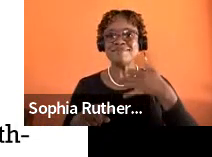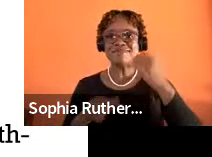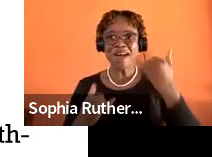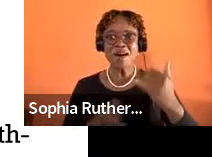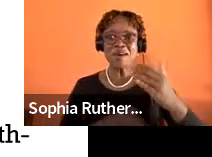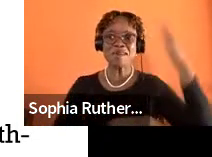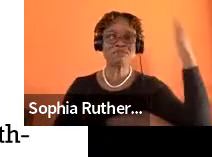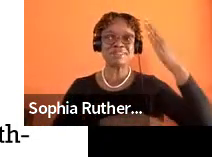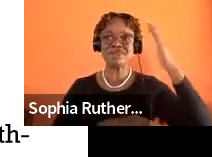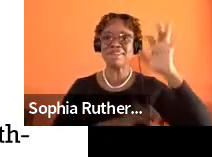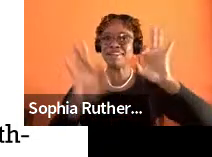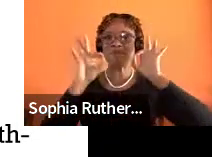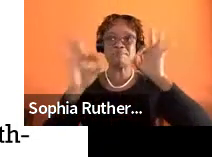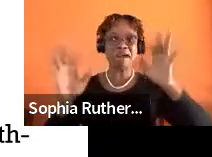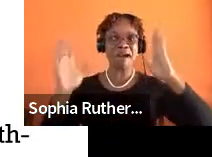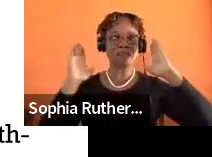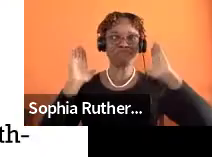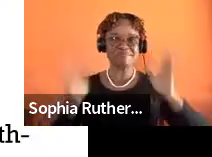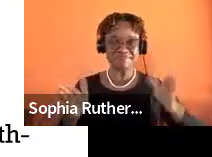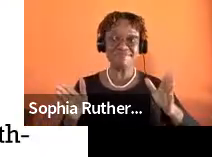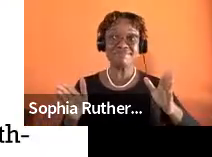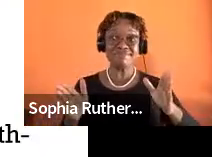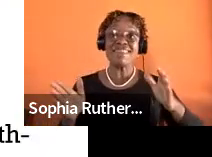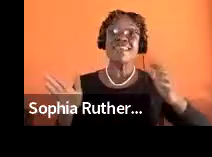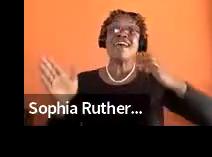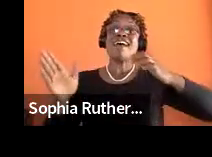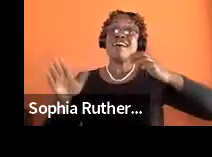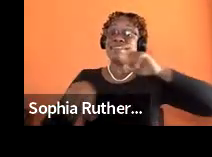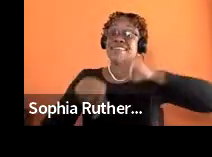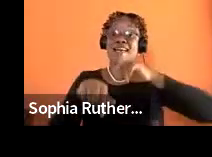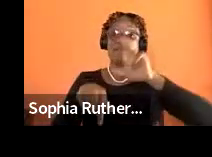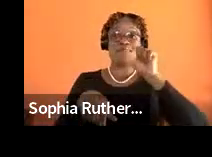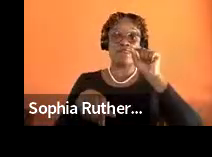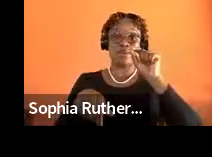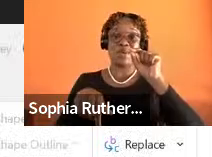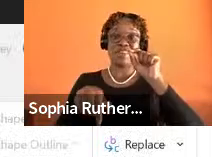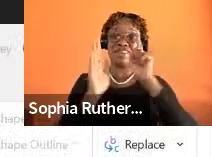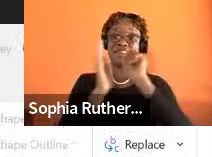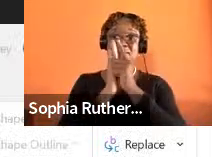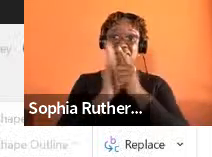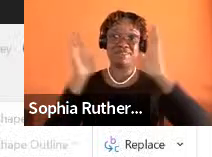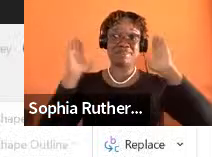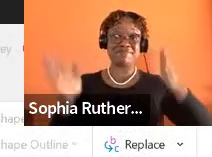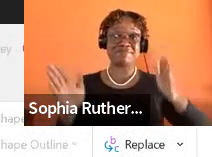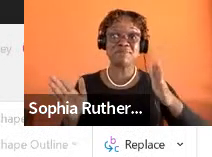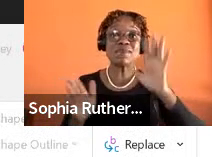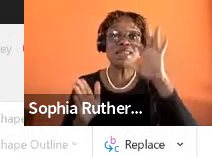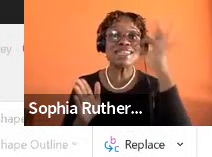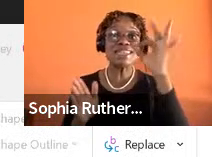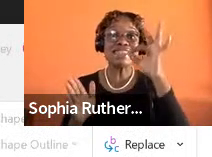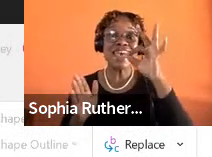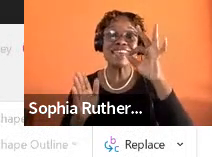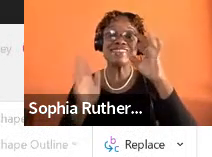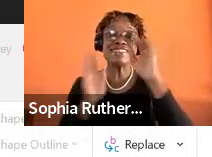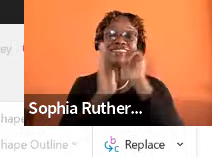I must say, he had 20 minutes and he did it in 19. Let's give him another hand.